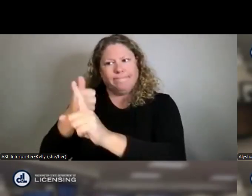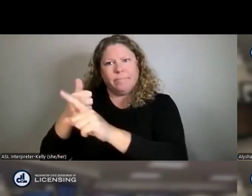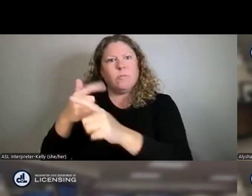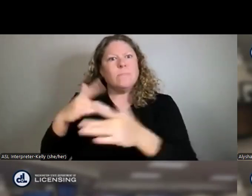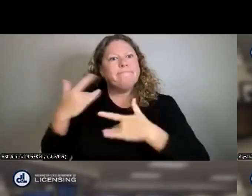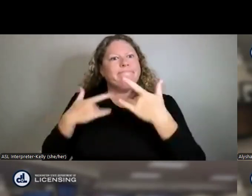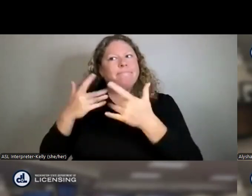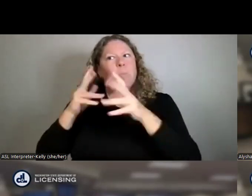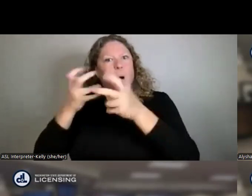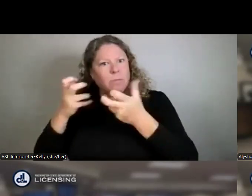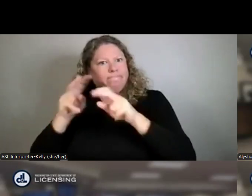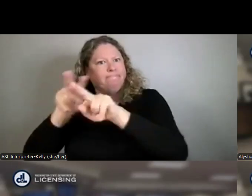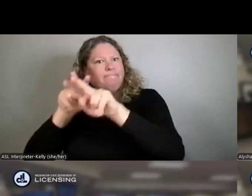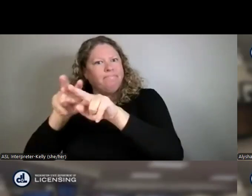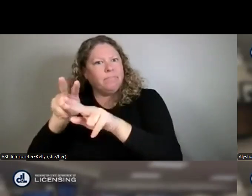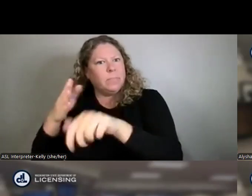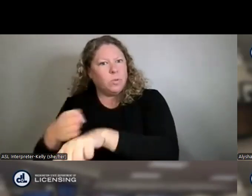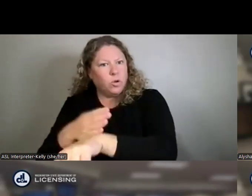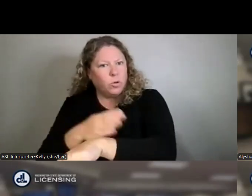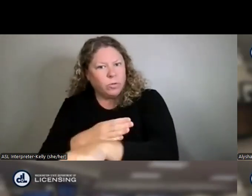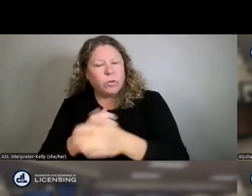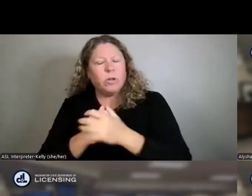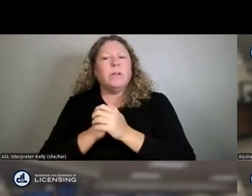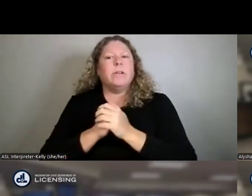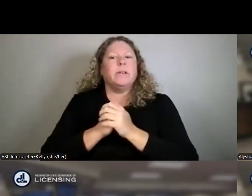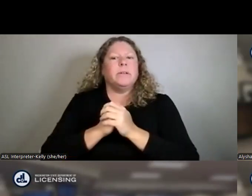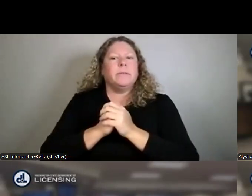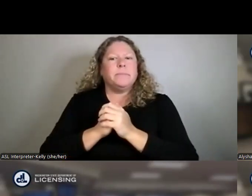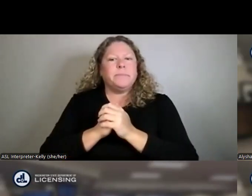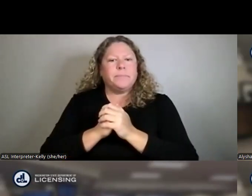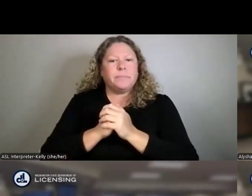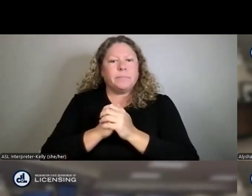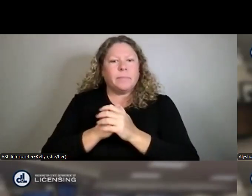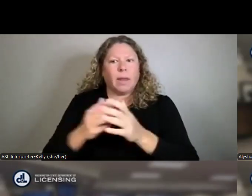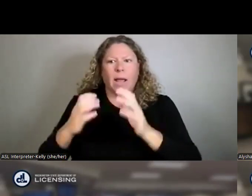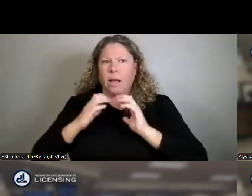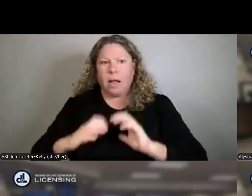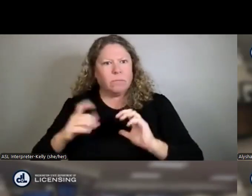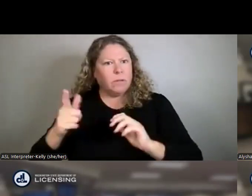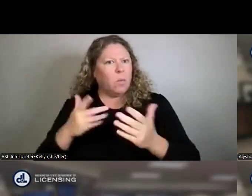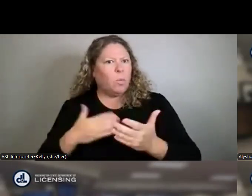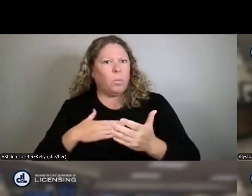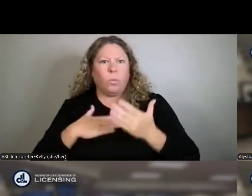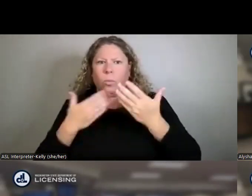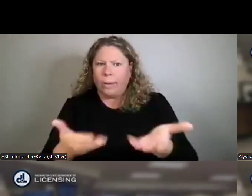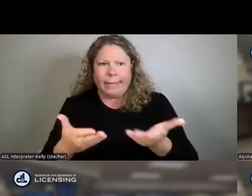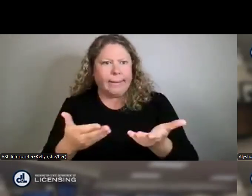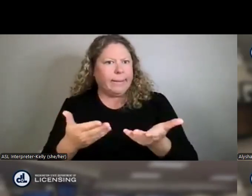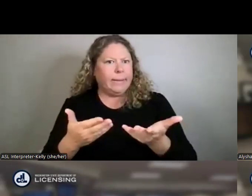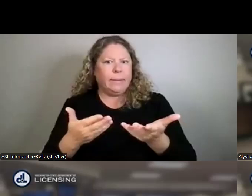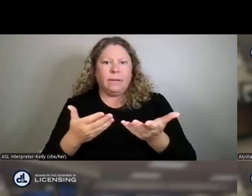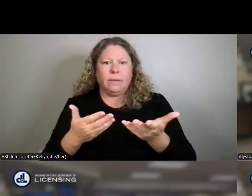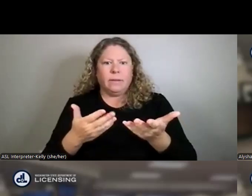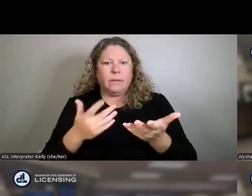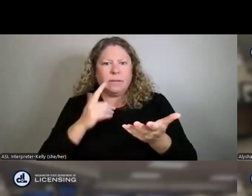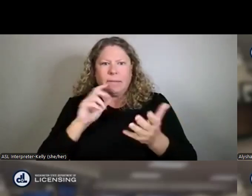did discussions with our customers, they were more than willing to offer and